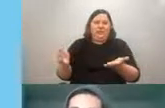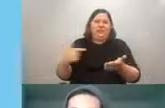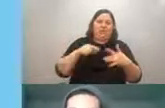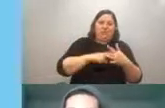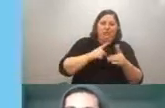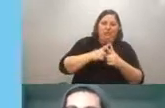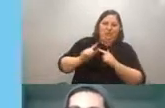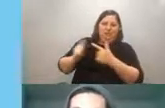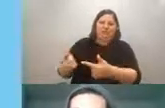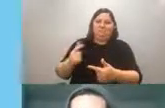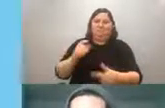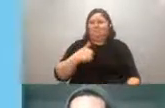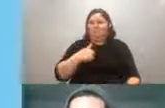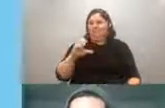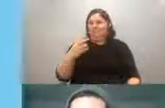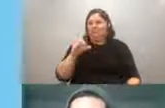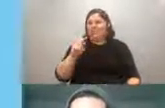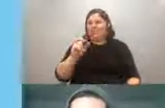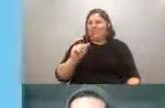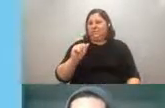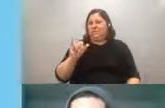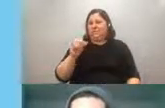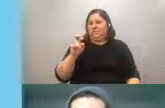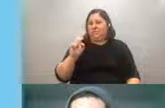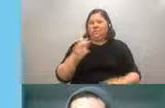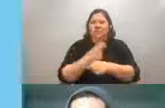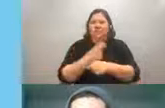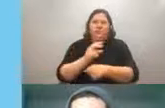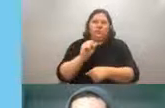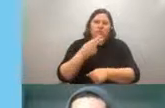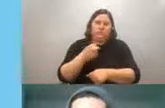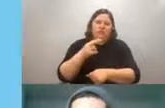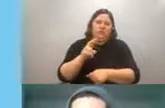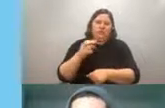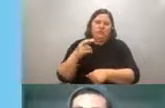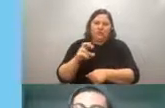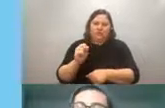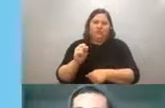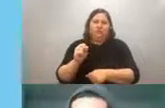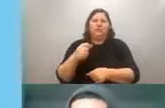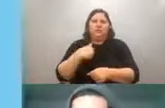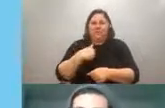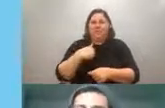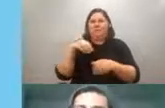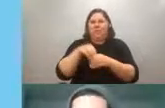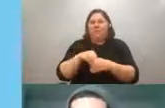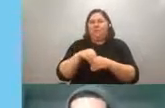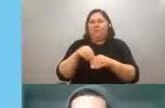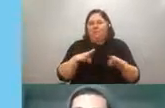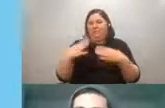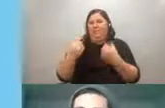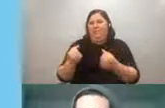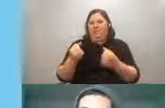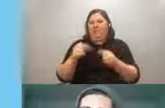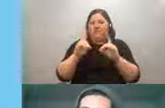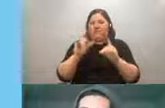krista jones i use she her hers i am the senior manager of the community mental health program at multnomah county in the behavioral health division what that means